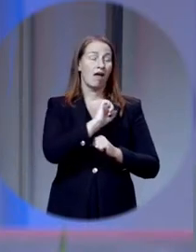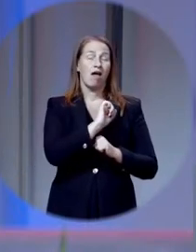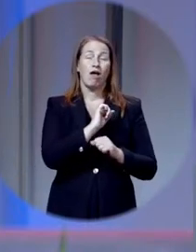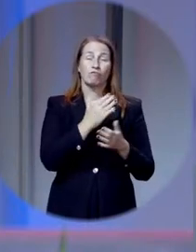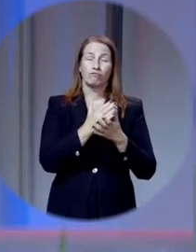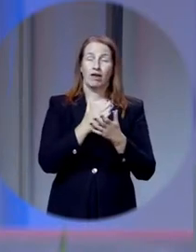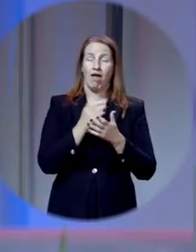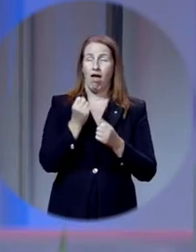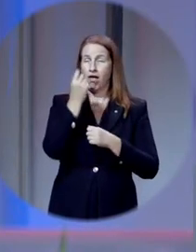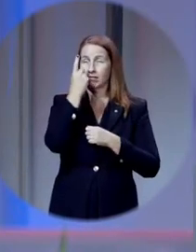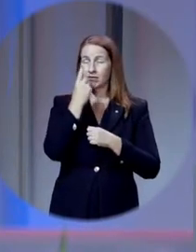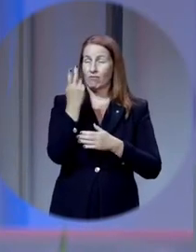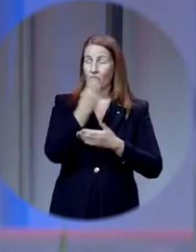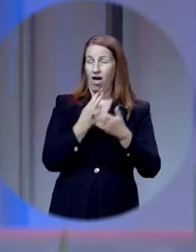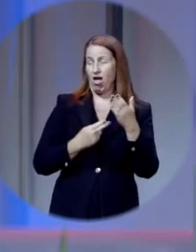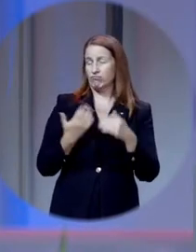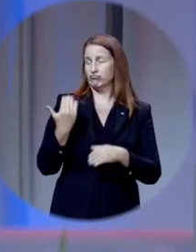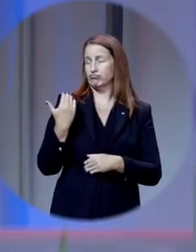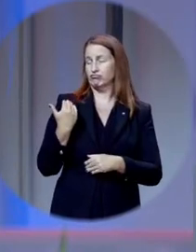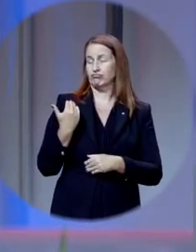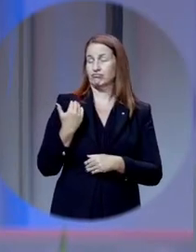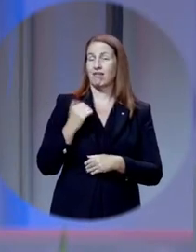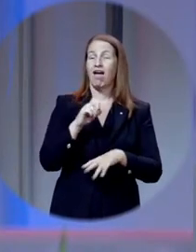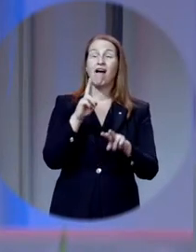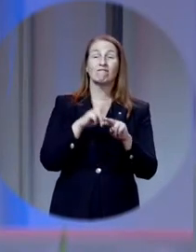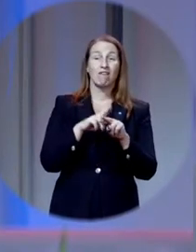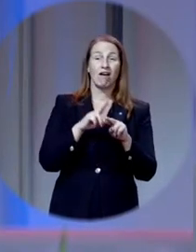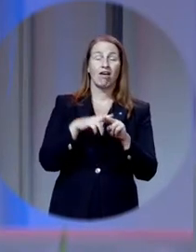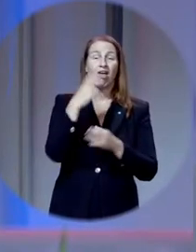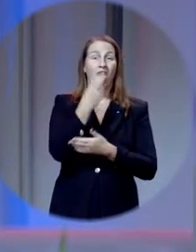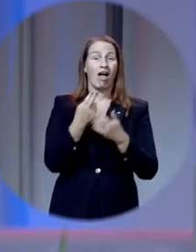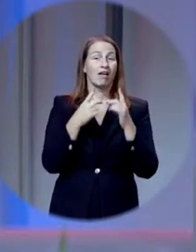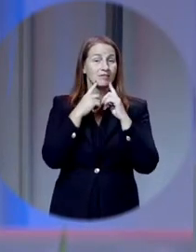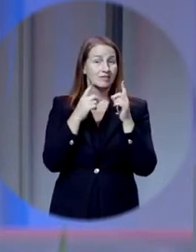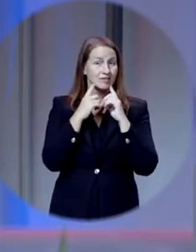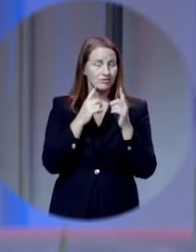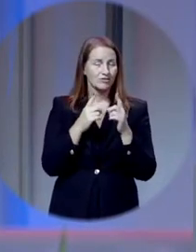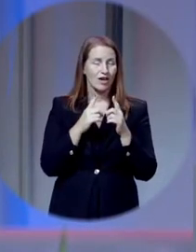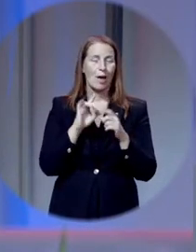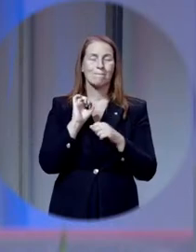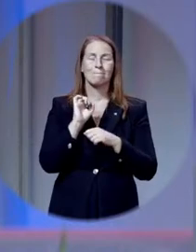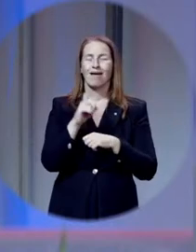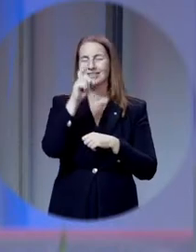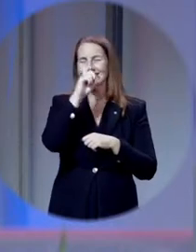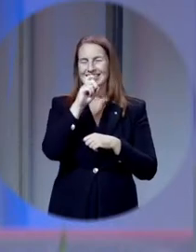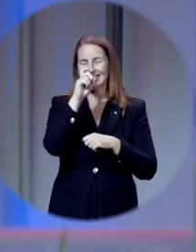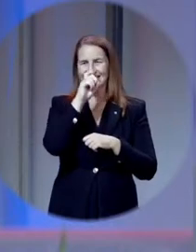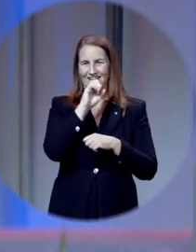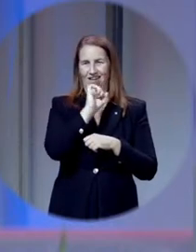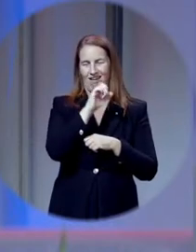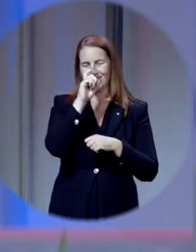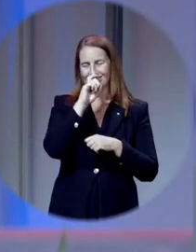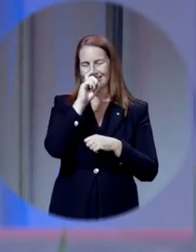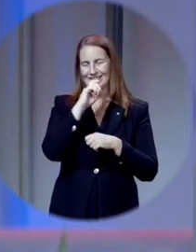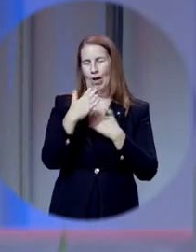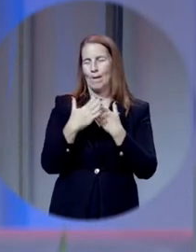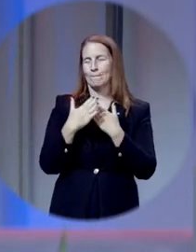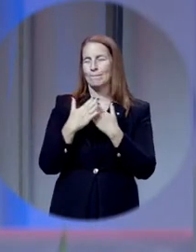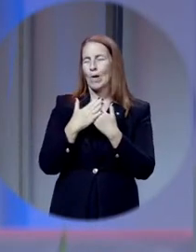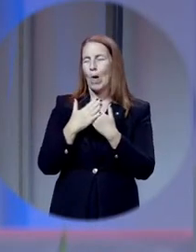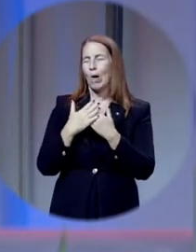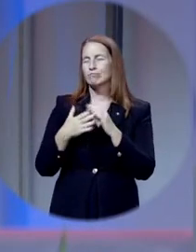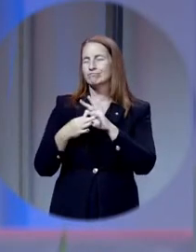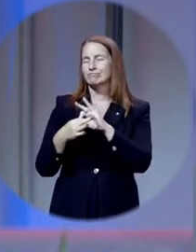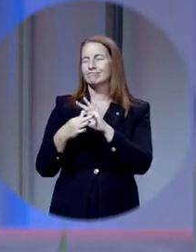ceramicist and art teacher, it was her sister who had the greater keenness for art in their younger years. Helen has said that she